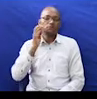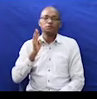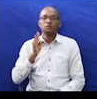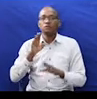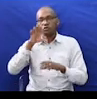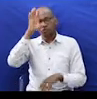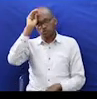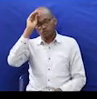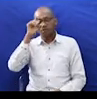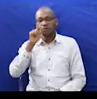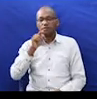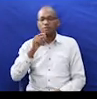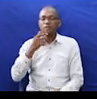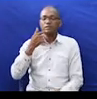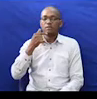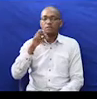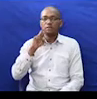from 2. So you are welcome.